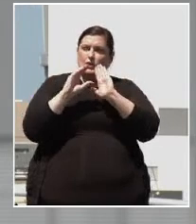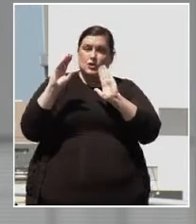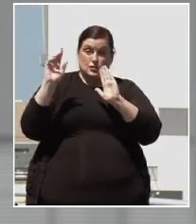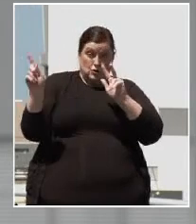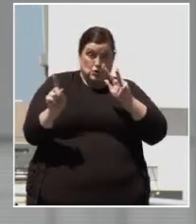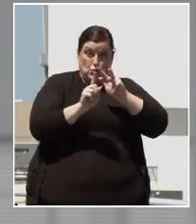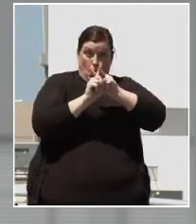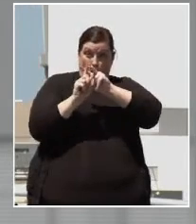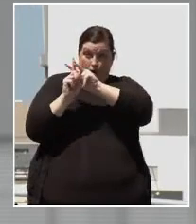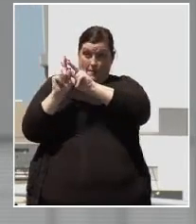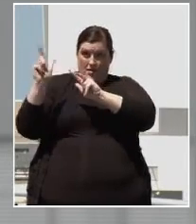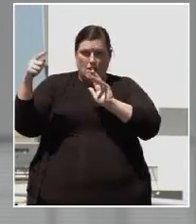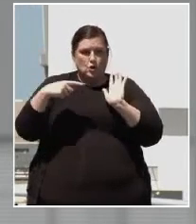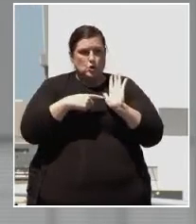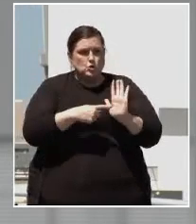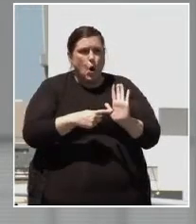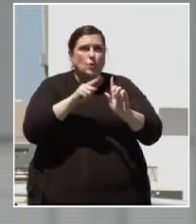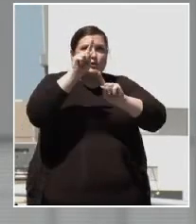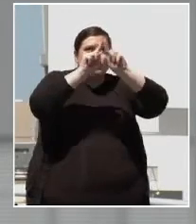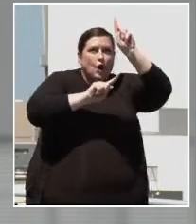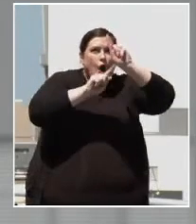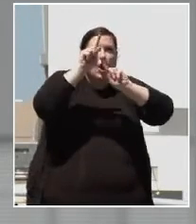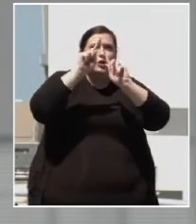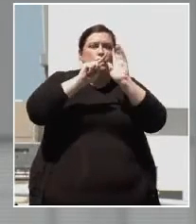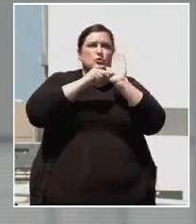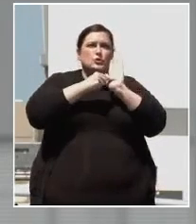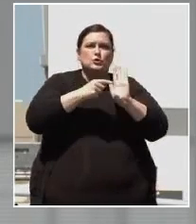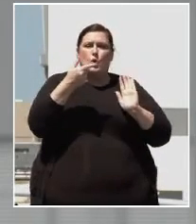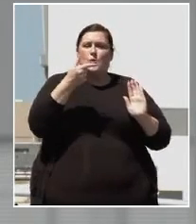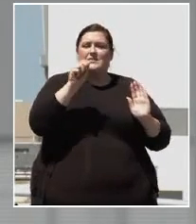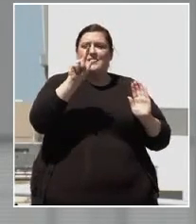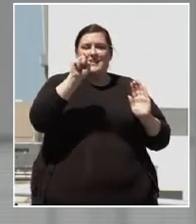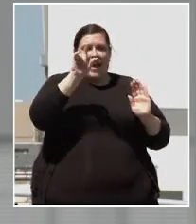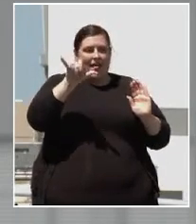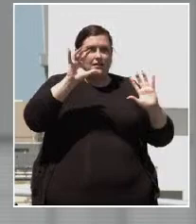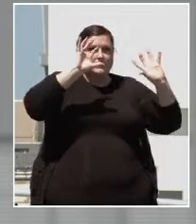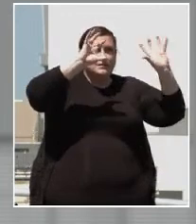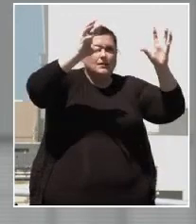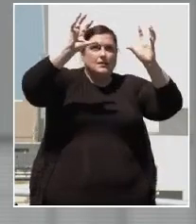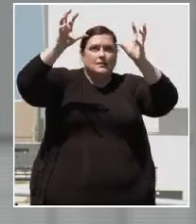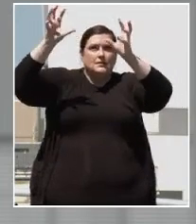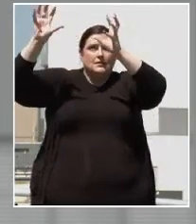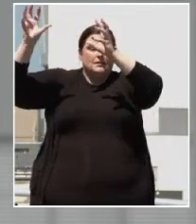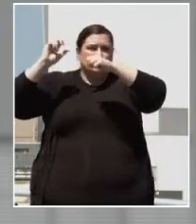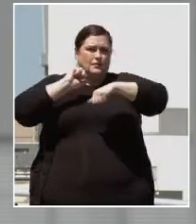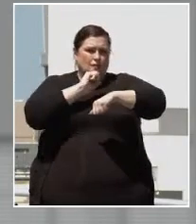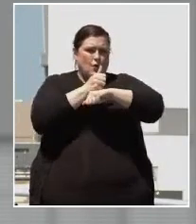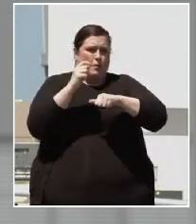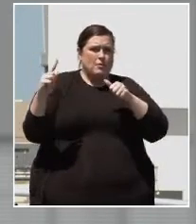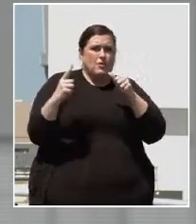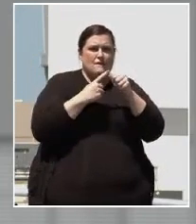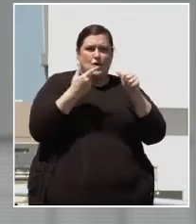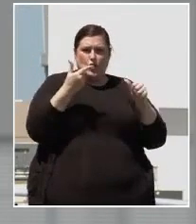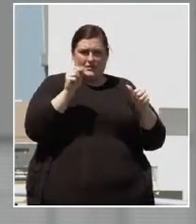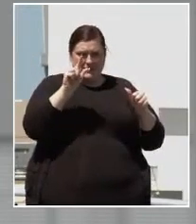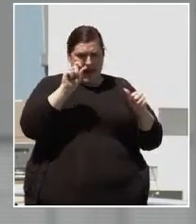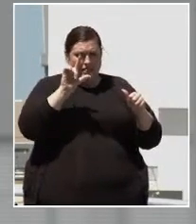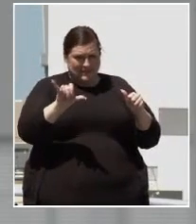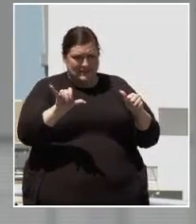revealing the stars and the galaxies that happen to form the first